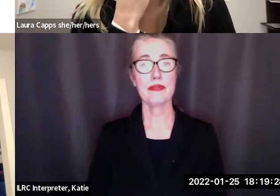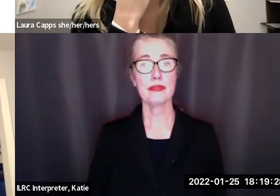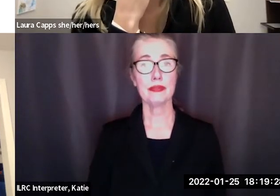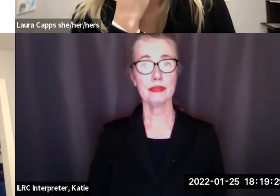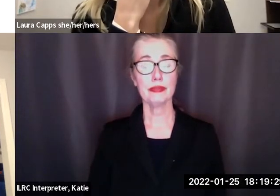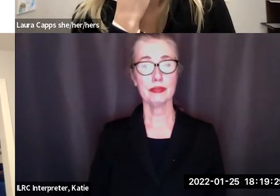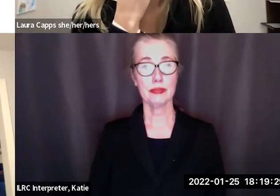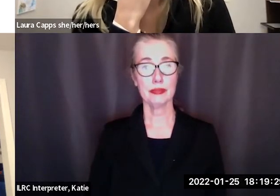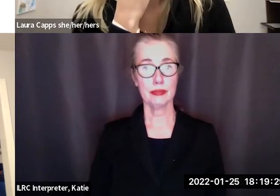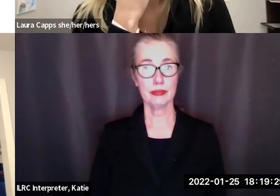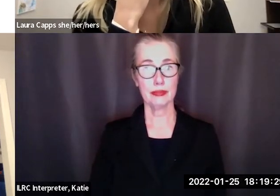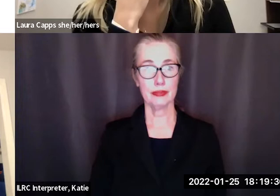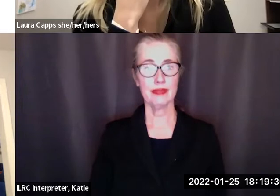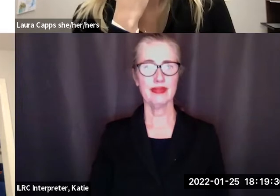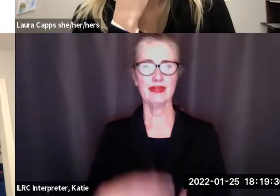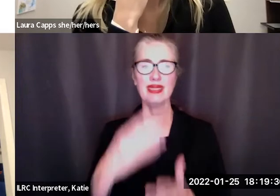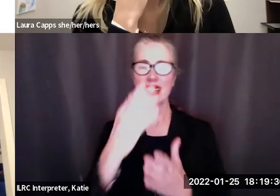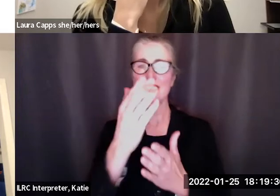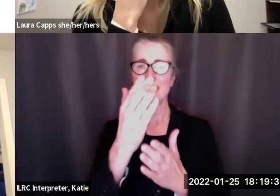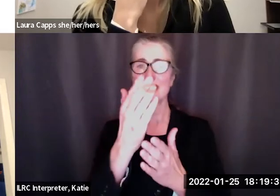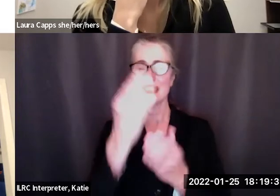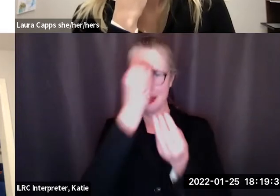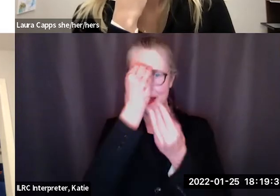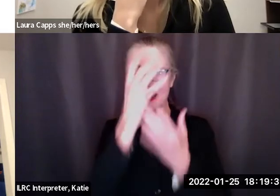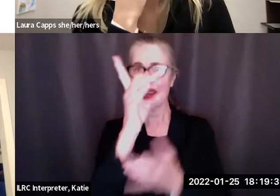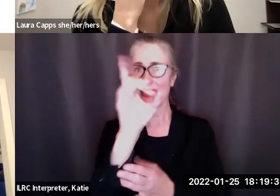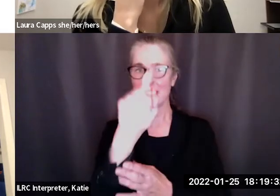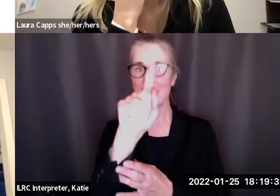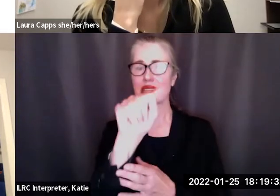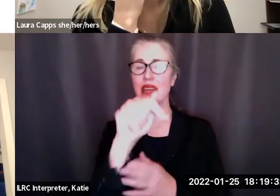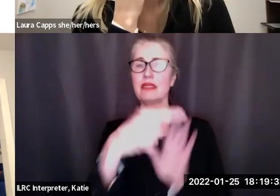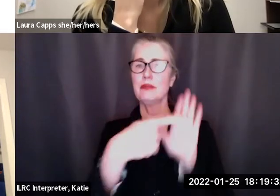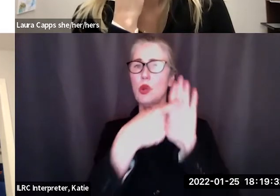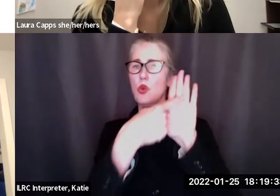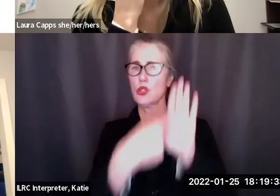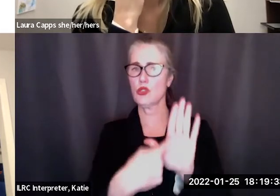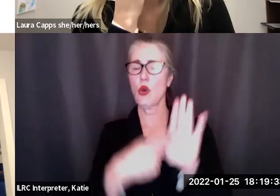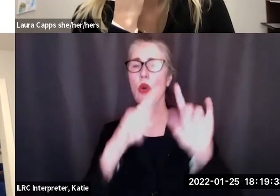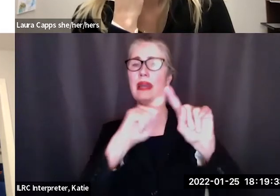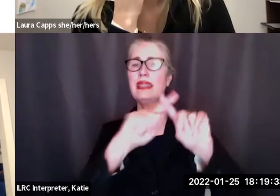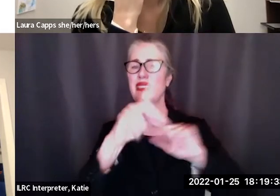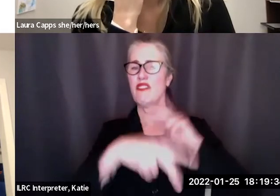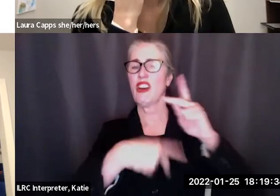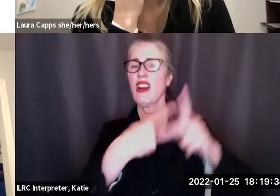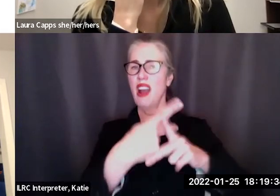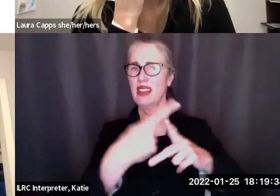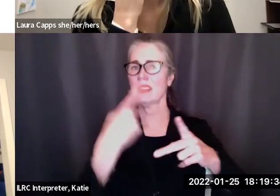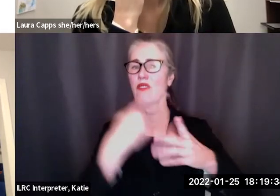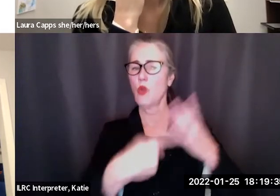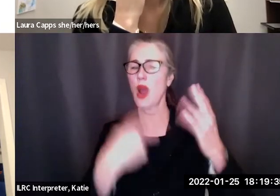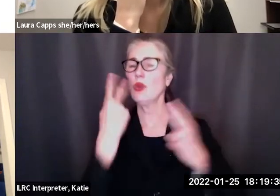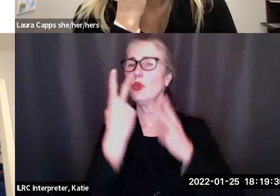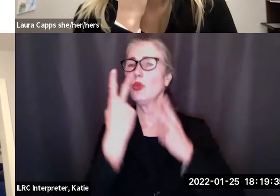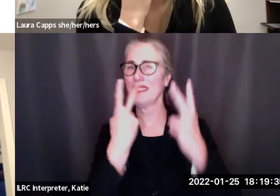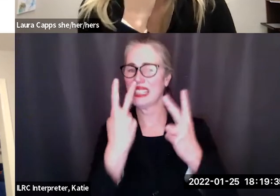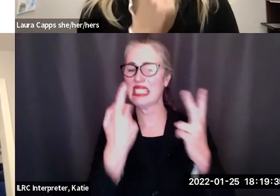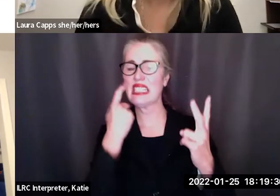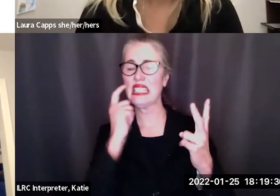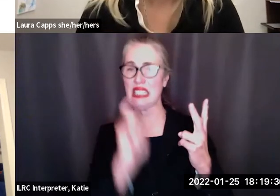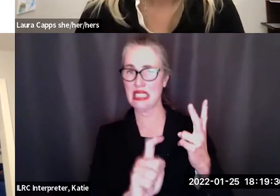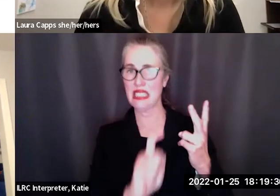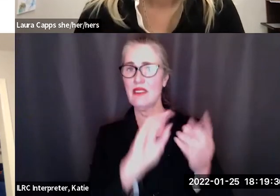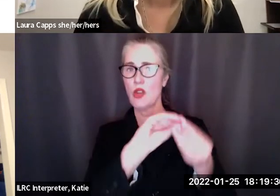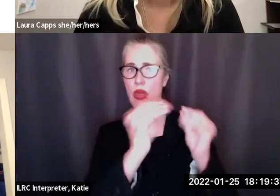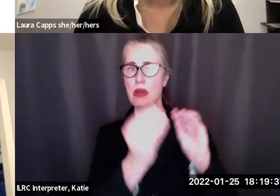so here's some of the data that'll just give you an idea of the various numbers that we've seen so as of um